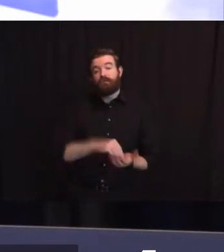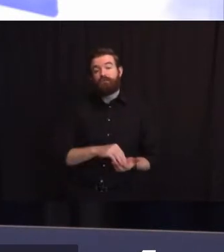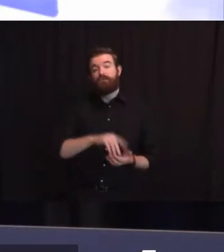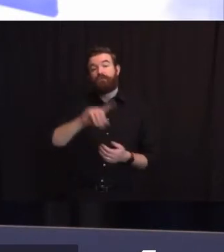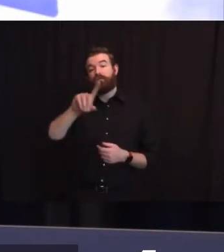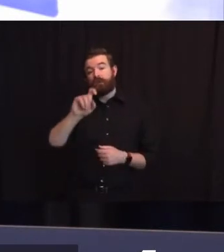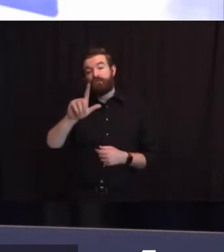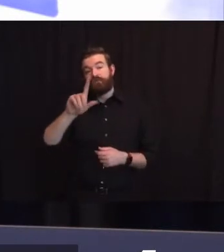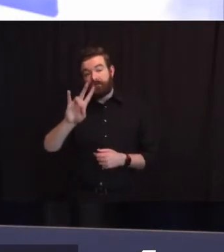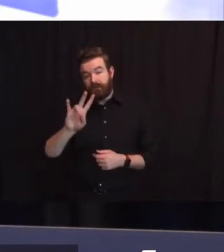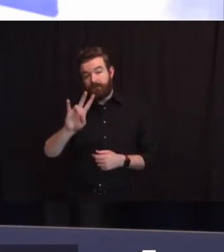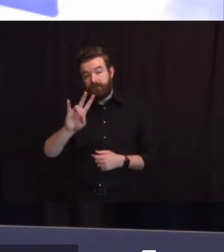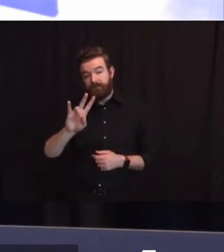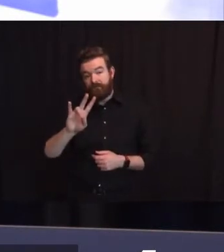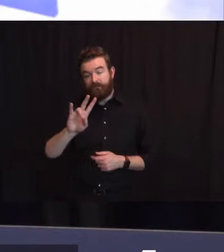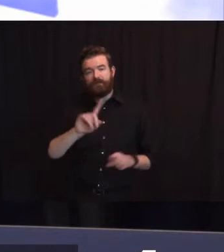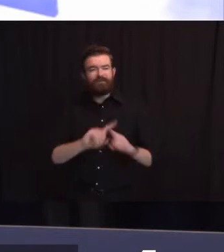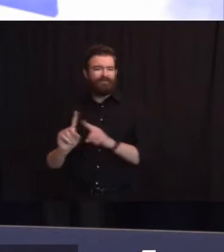concern.